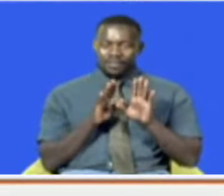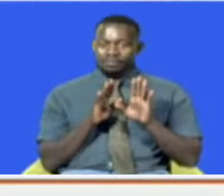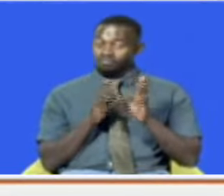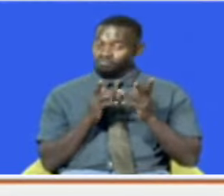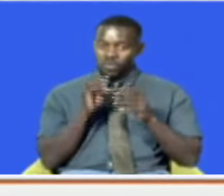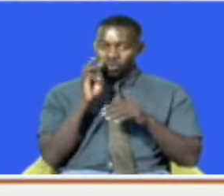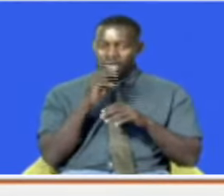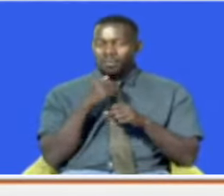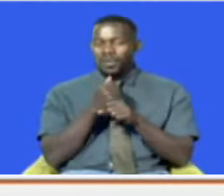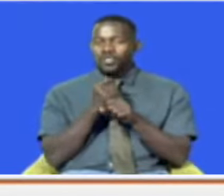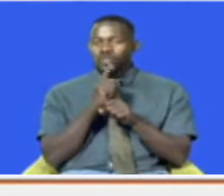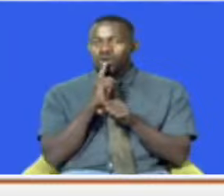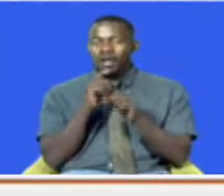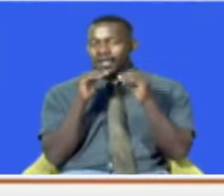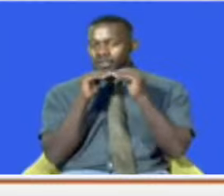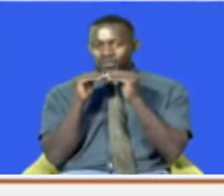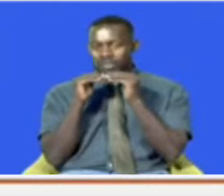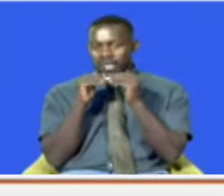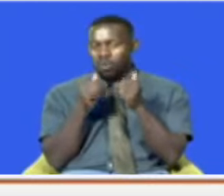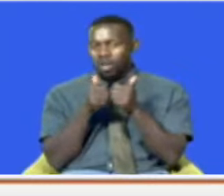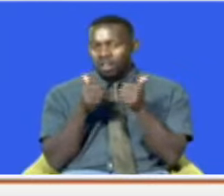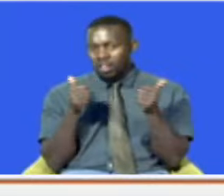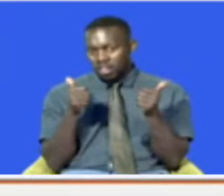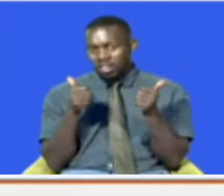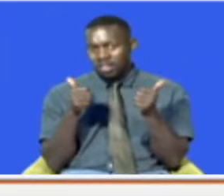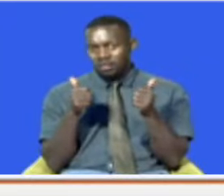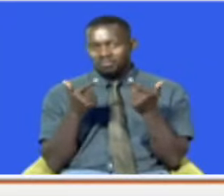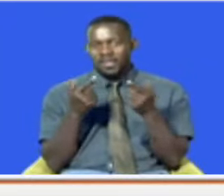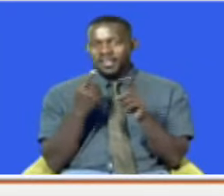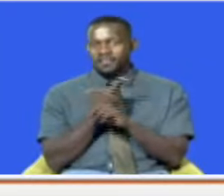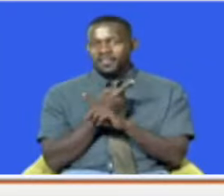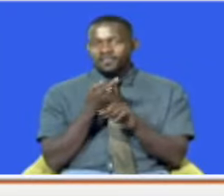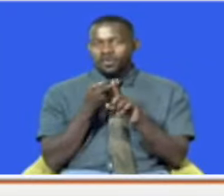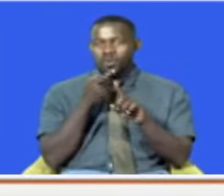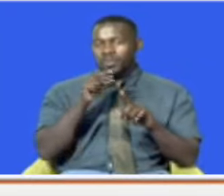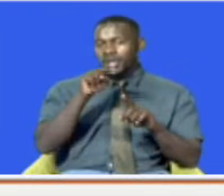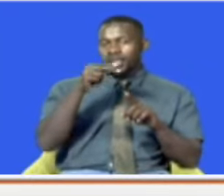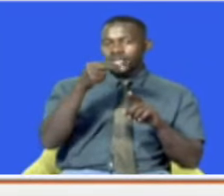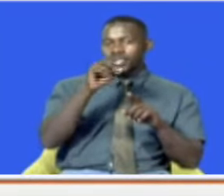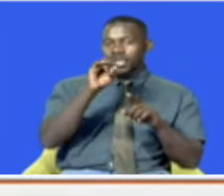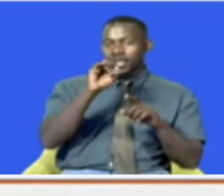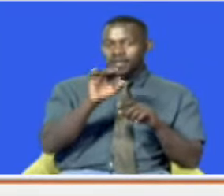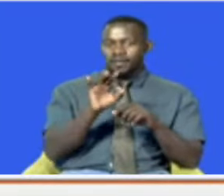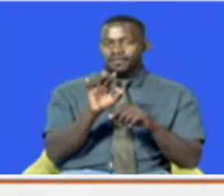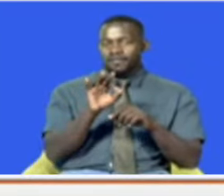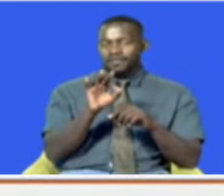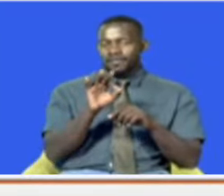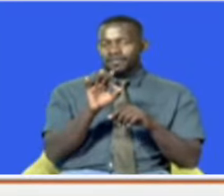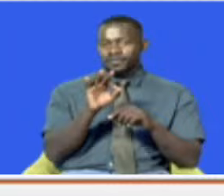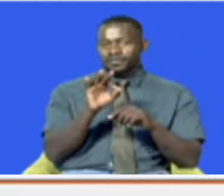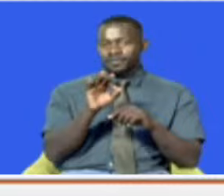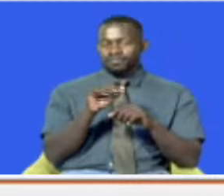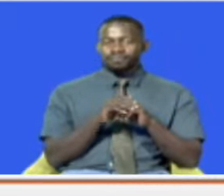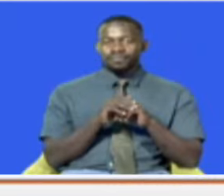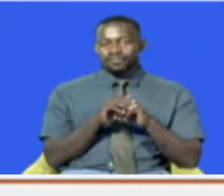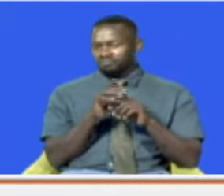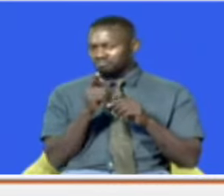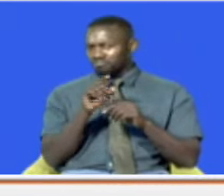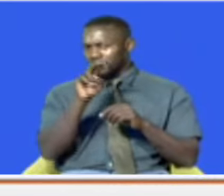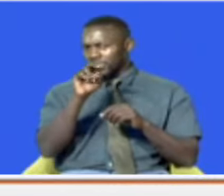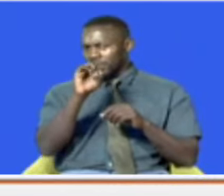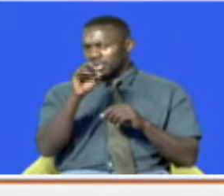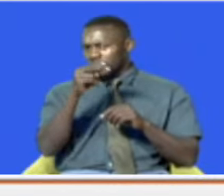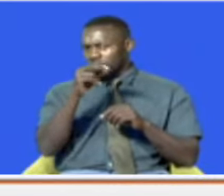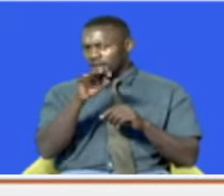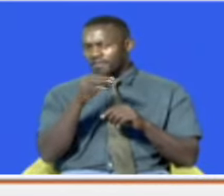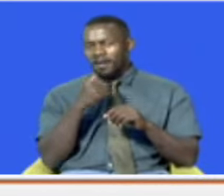ensure equity in its benefit package, unlike what was witnessed under the defunct National Health Insurance Fund that had